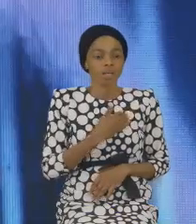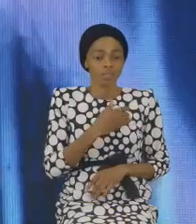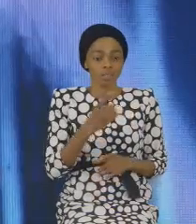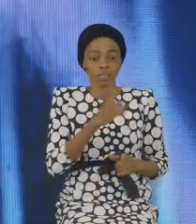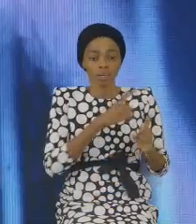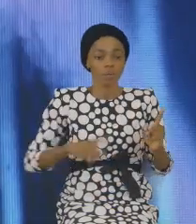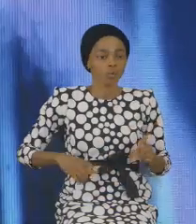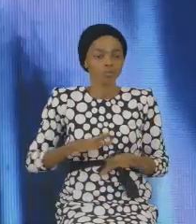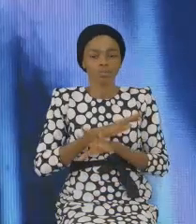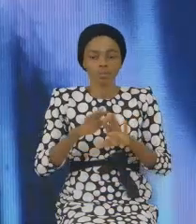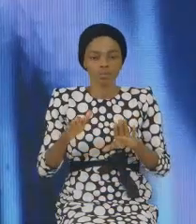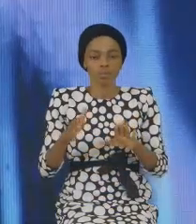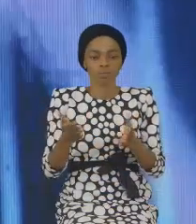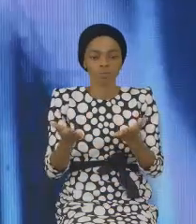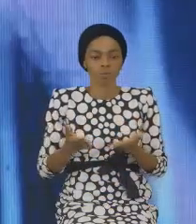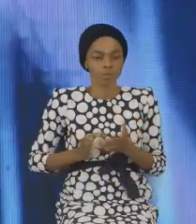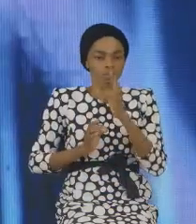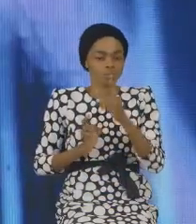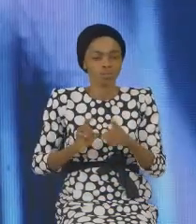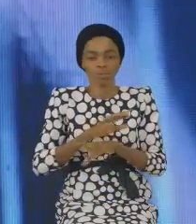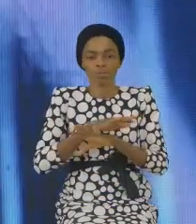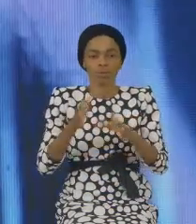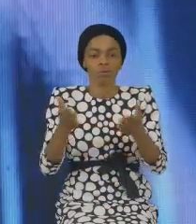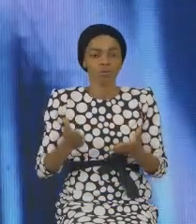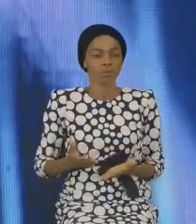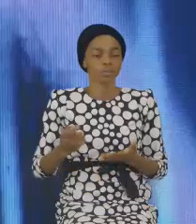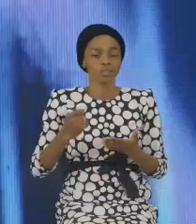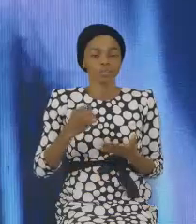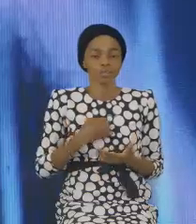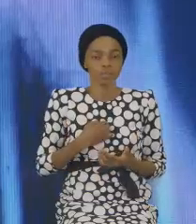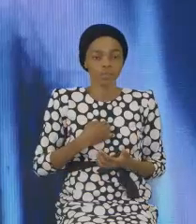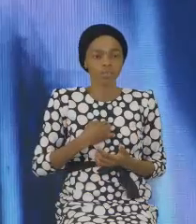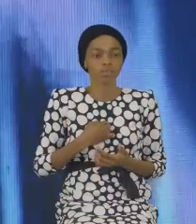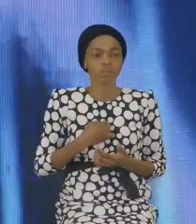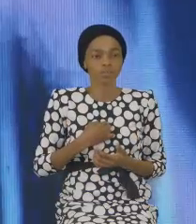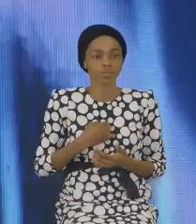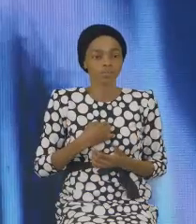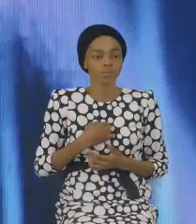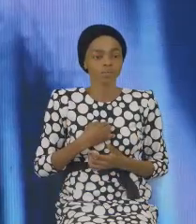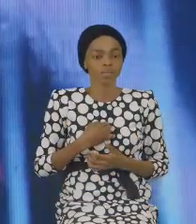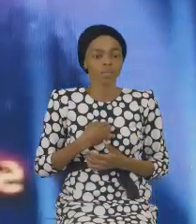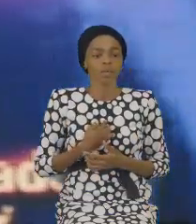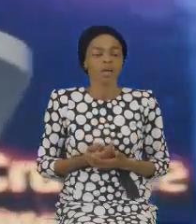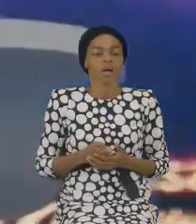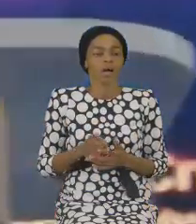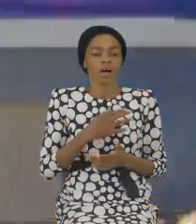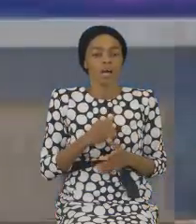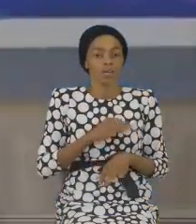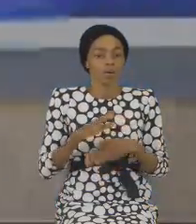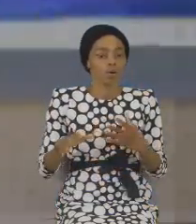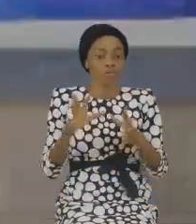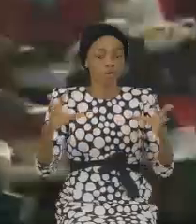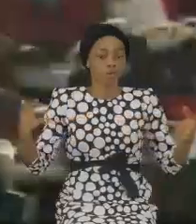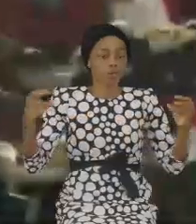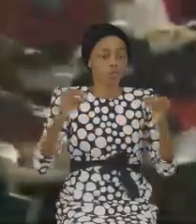want us, does not want you, I, and you, you and I, and our congregation still to have